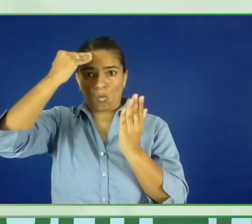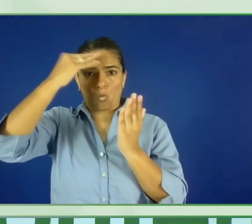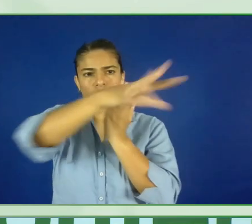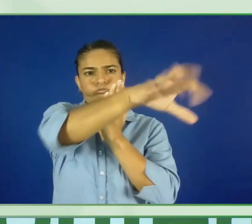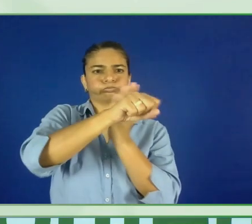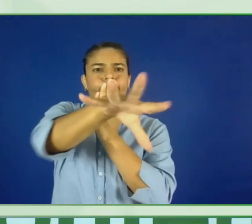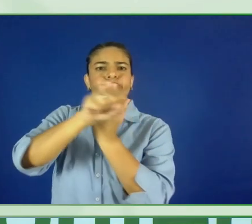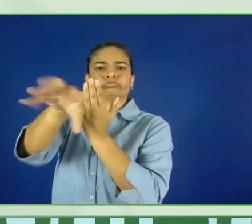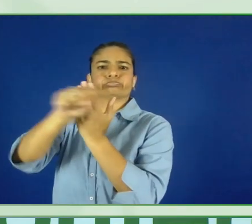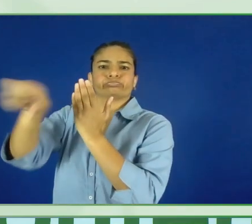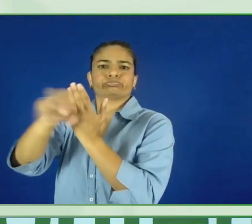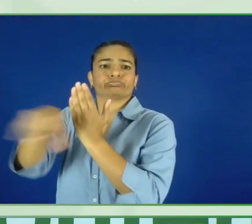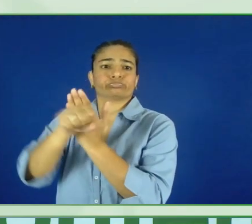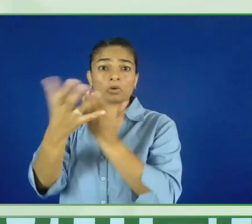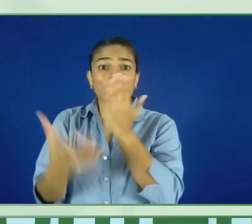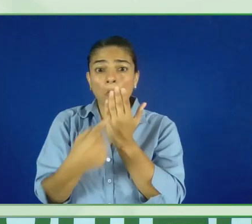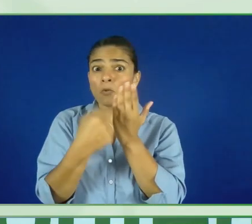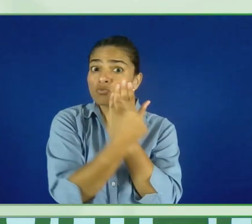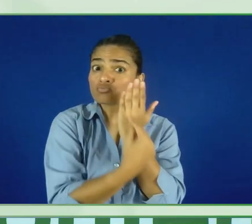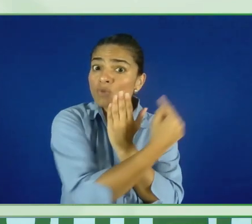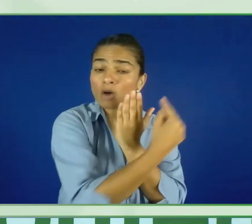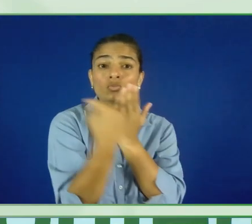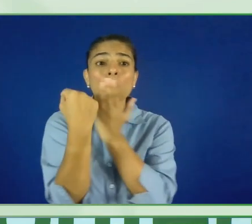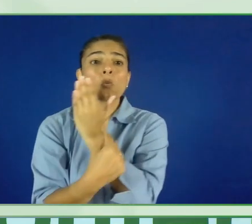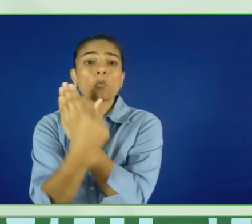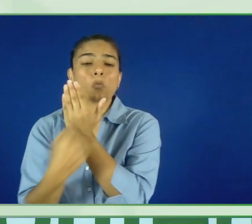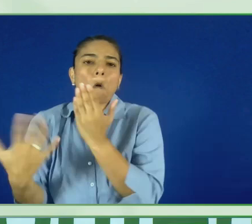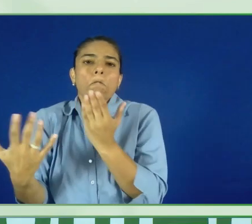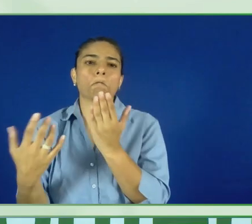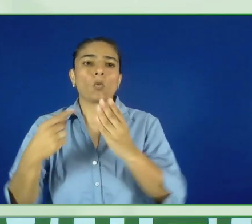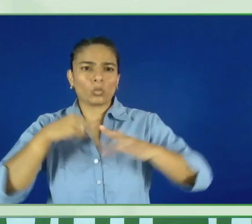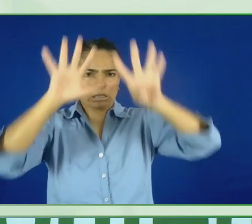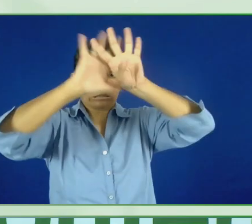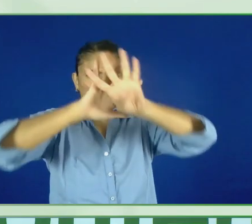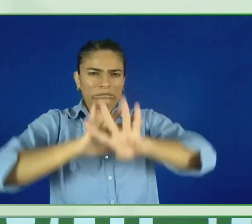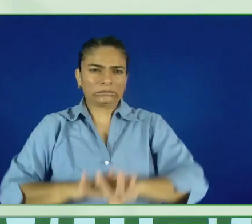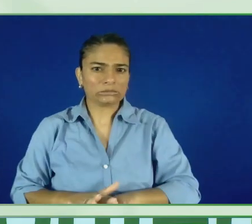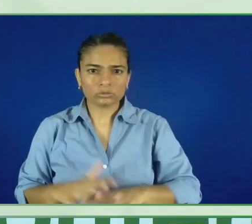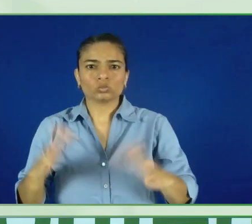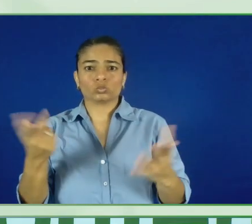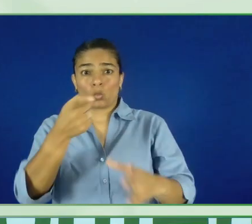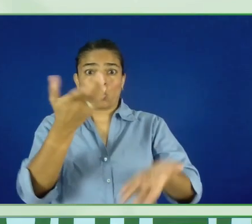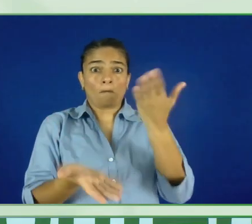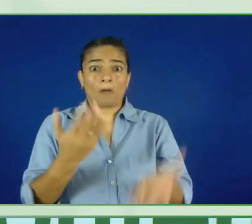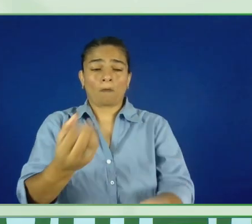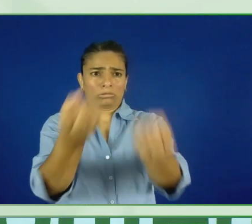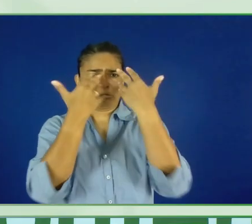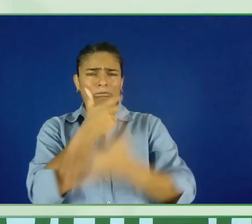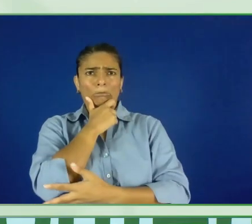get really, really bad answers. So it's a critical stage. But we also have what we call the system message, and this is something that I